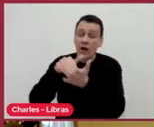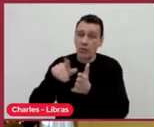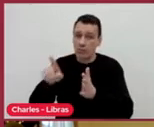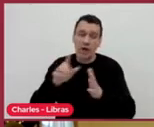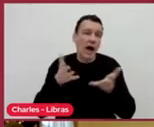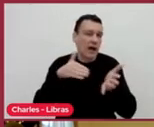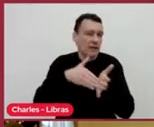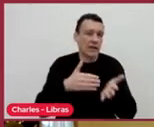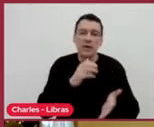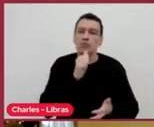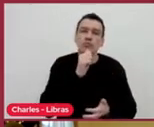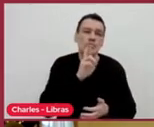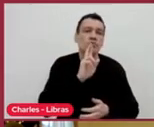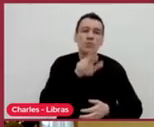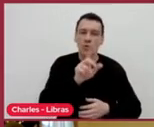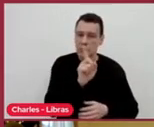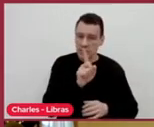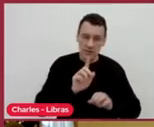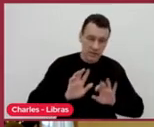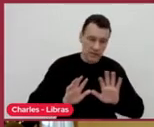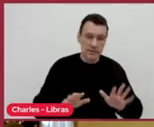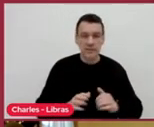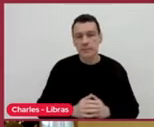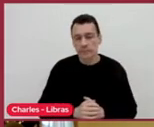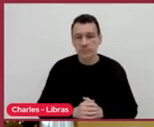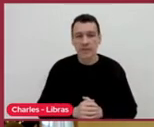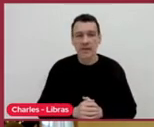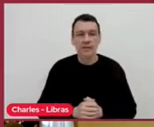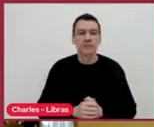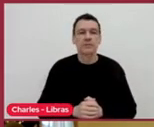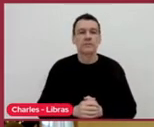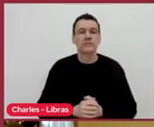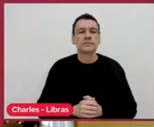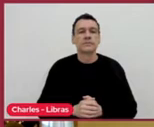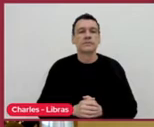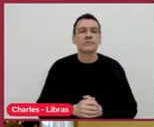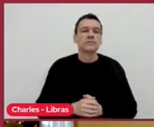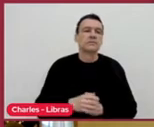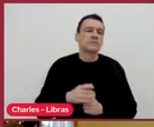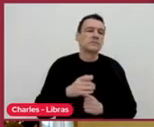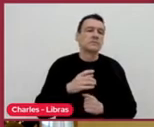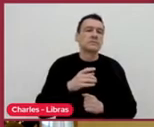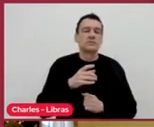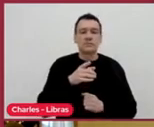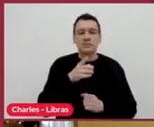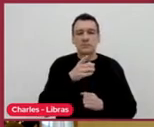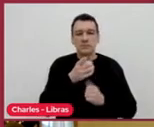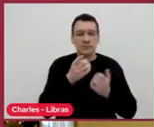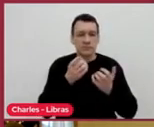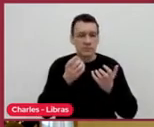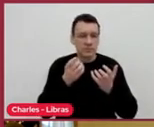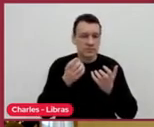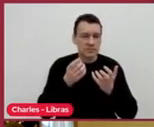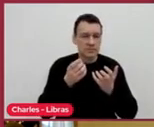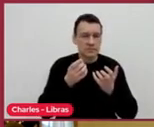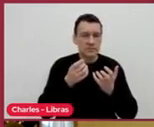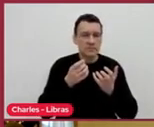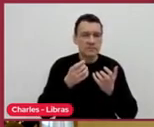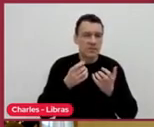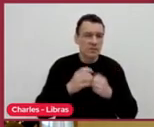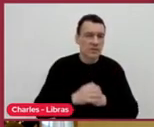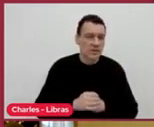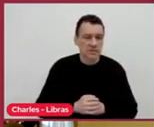will also issue 4 optimized queries and will only search relevant FTP files. And we're going to see